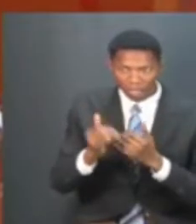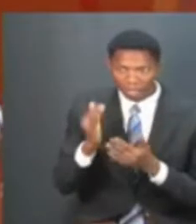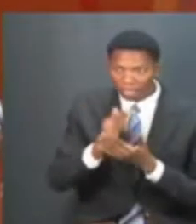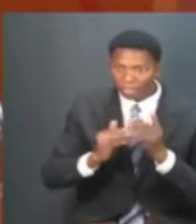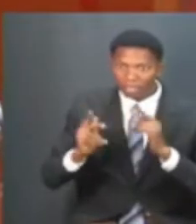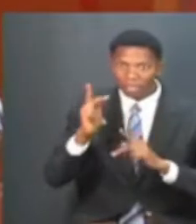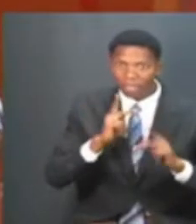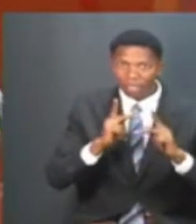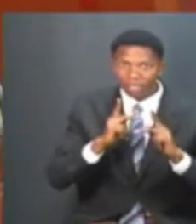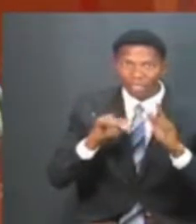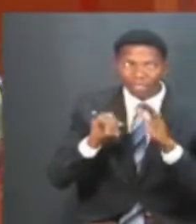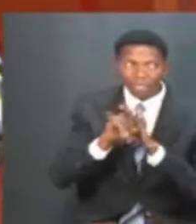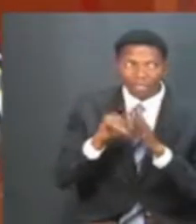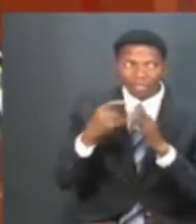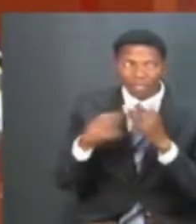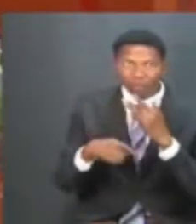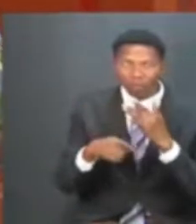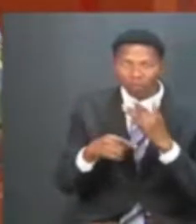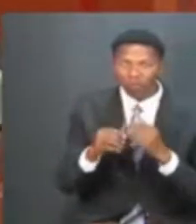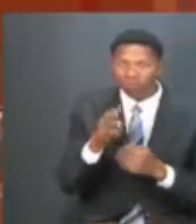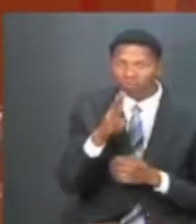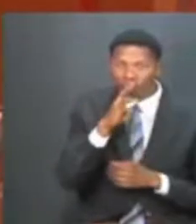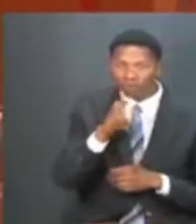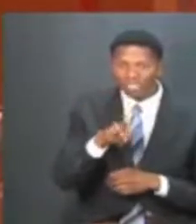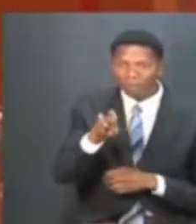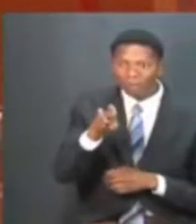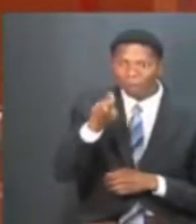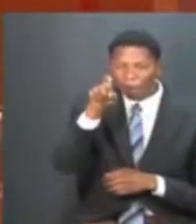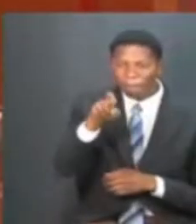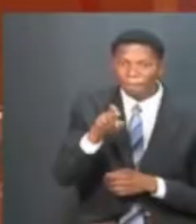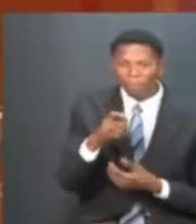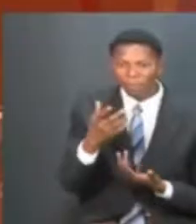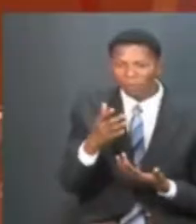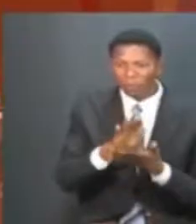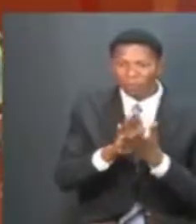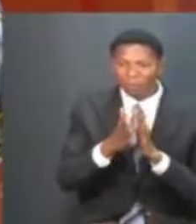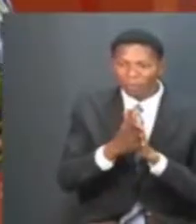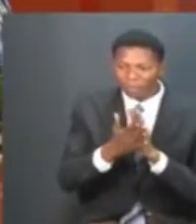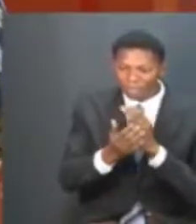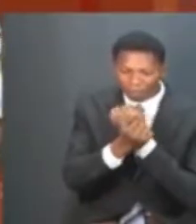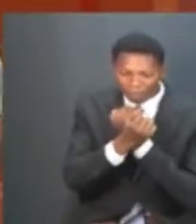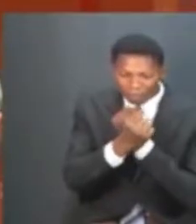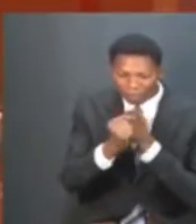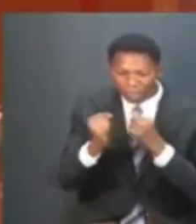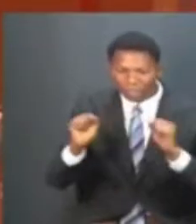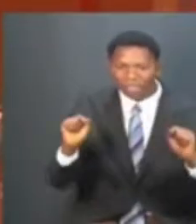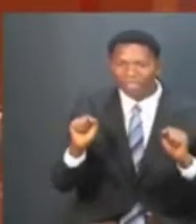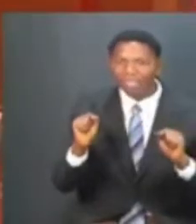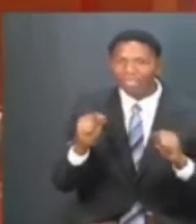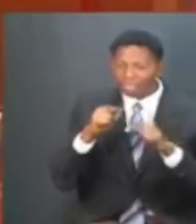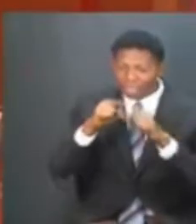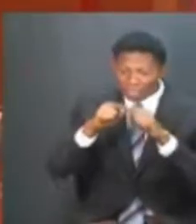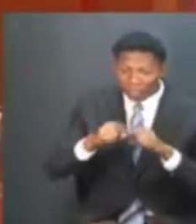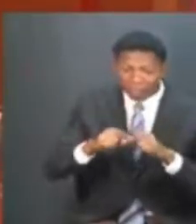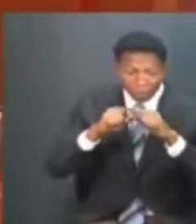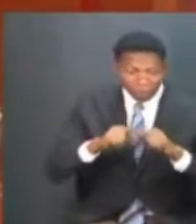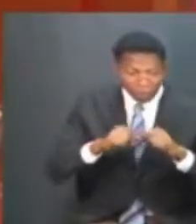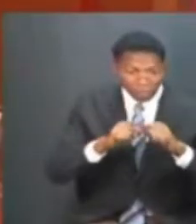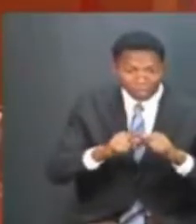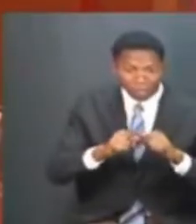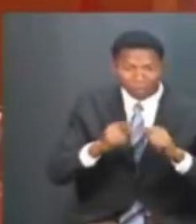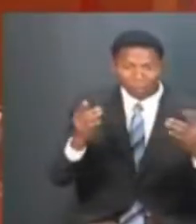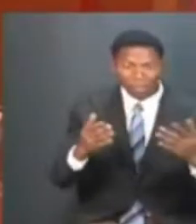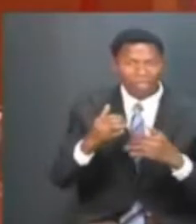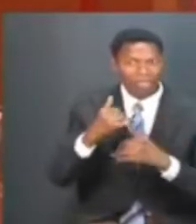water transport is supposed to be the safest and the most reliable in many countries.